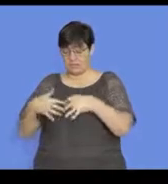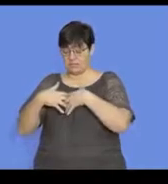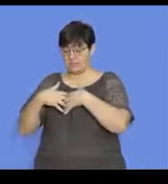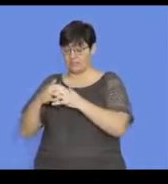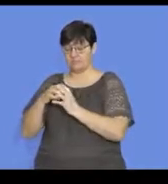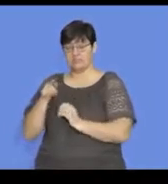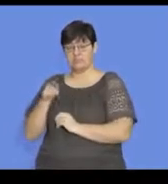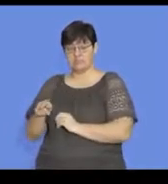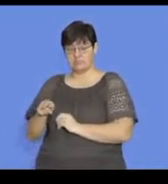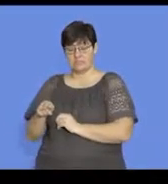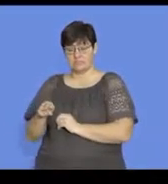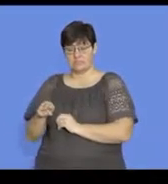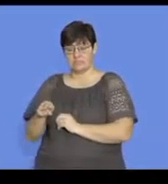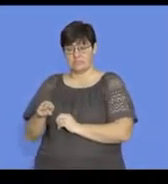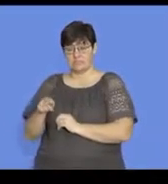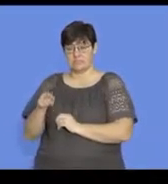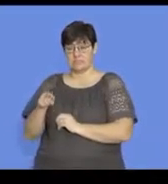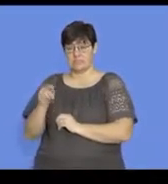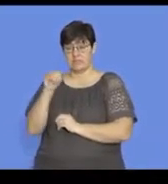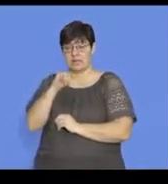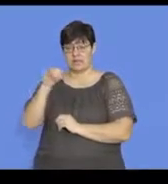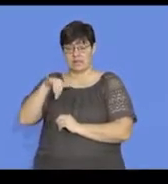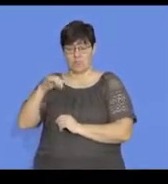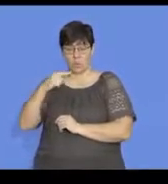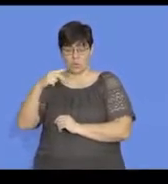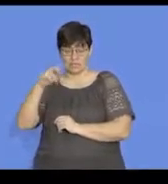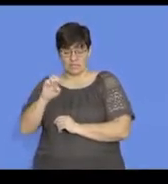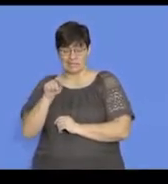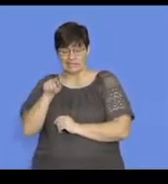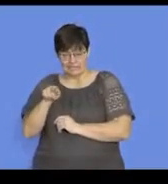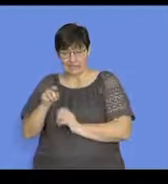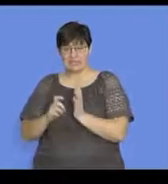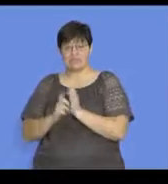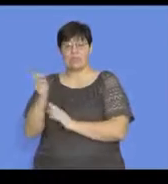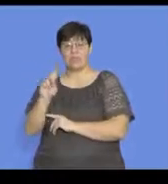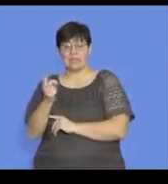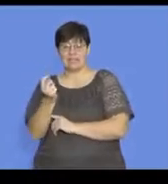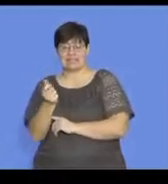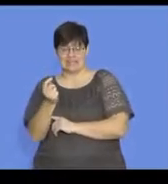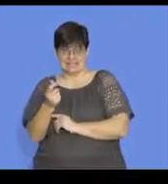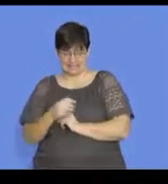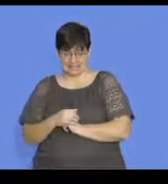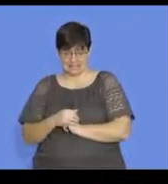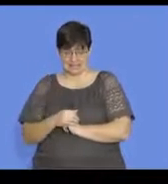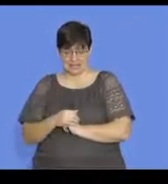develops into the seed. The ovary,